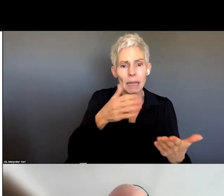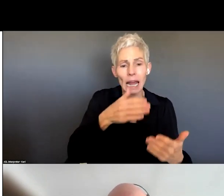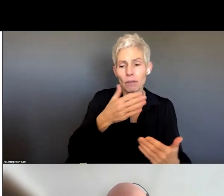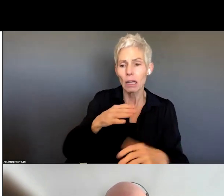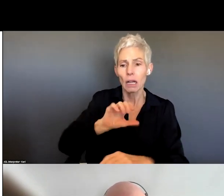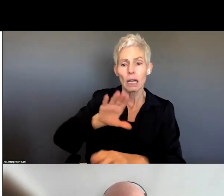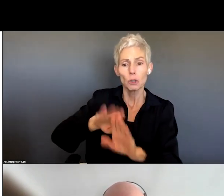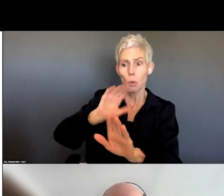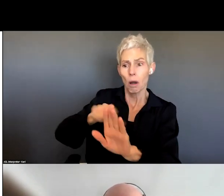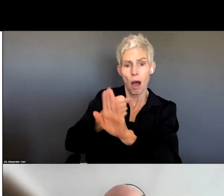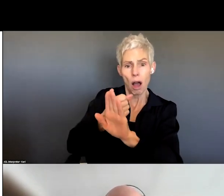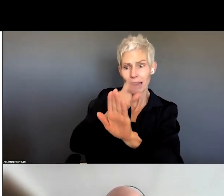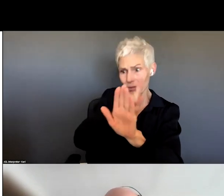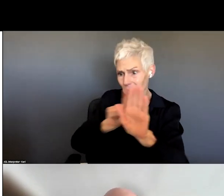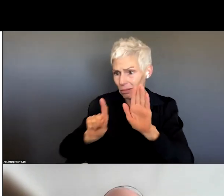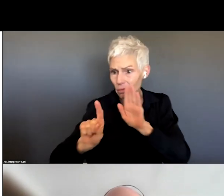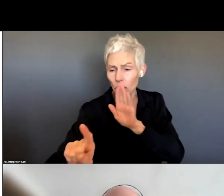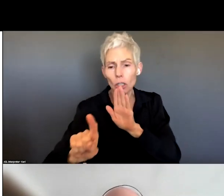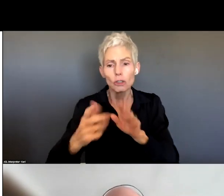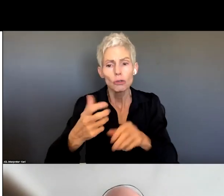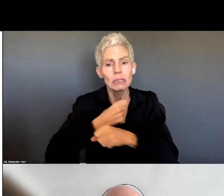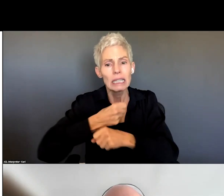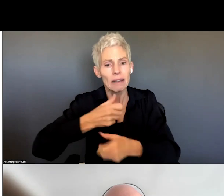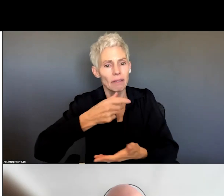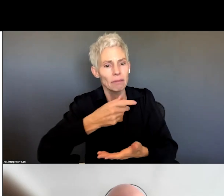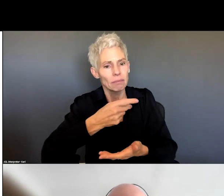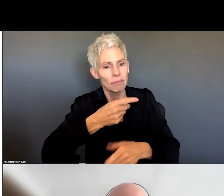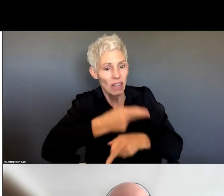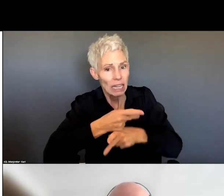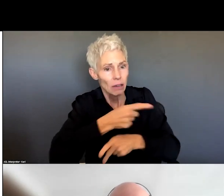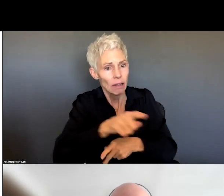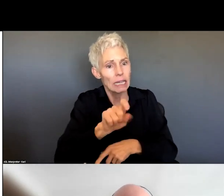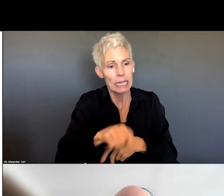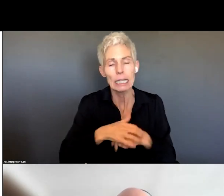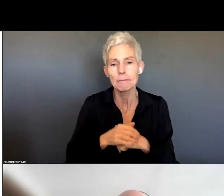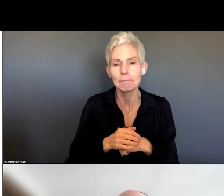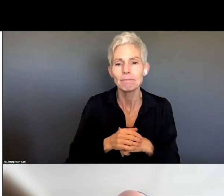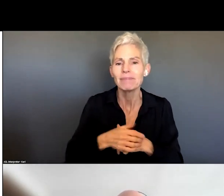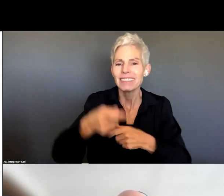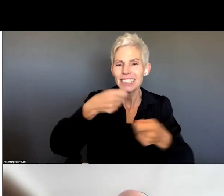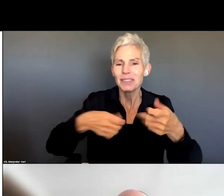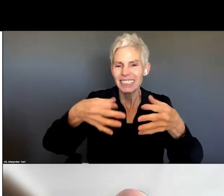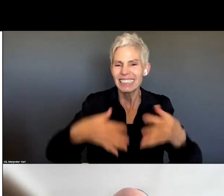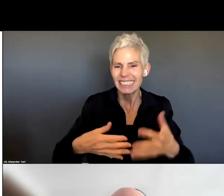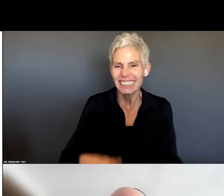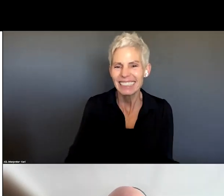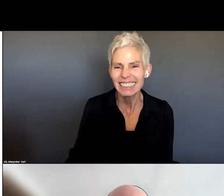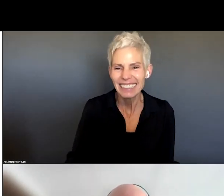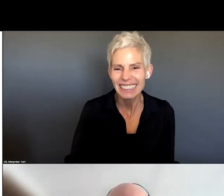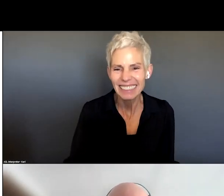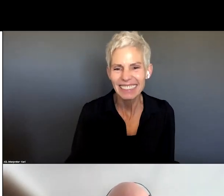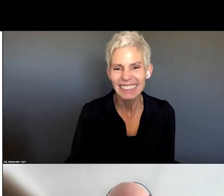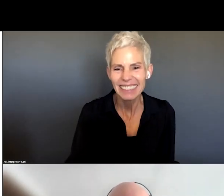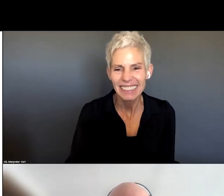order to receive the care that they did get. But in that 50-year quest to create alternatives